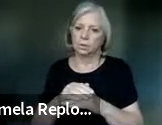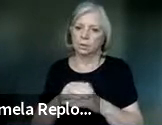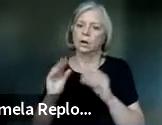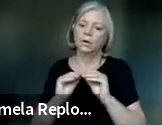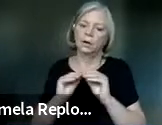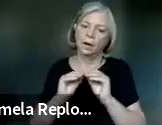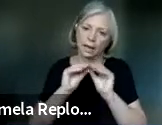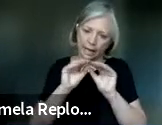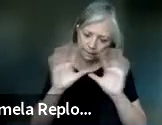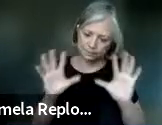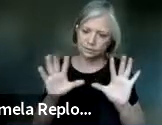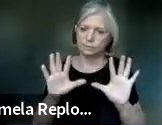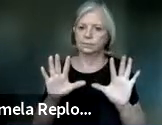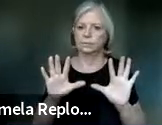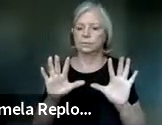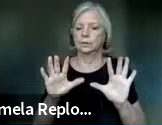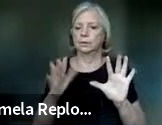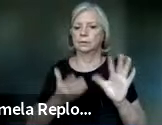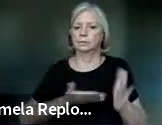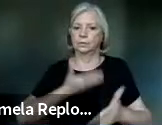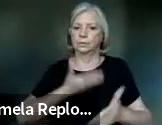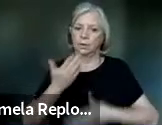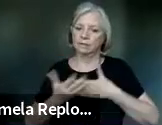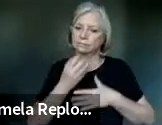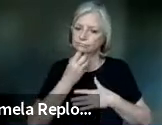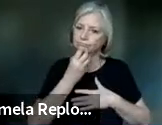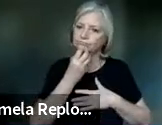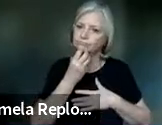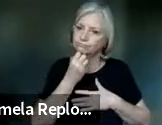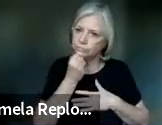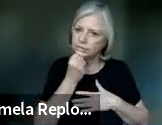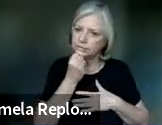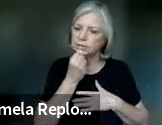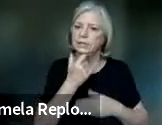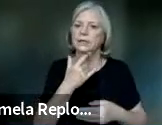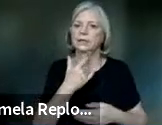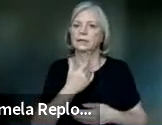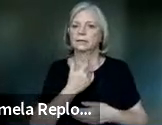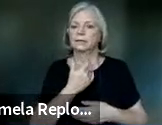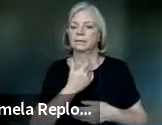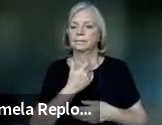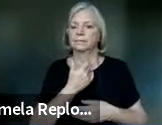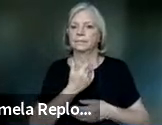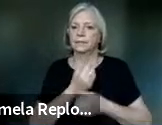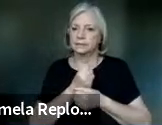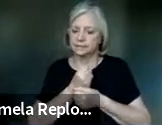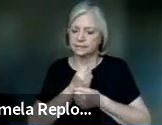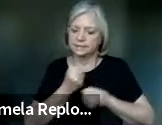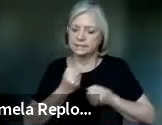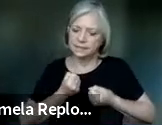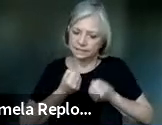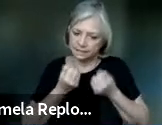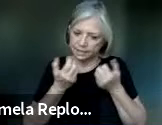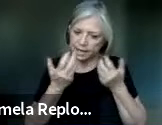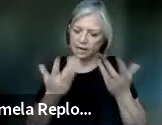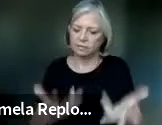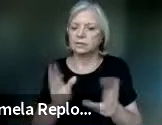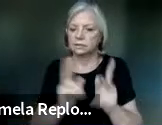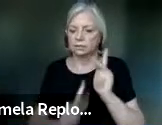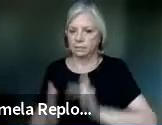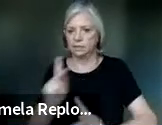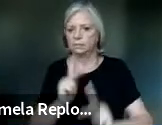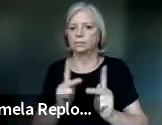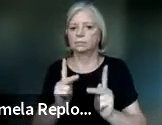absolutely grateful and respectful of the sacrifices that people have made to get